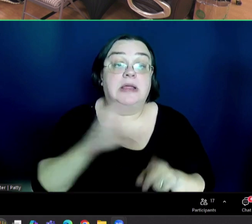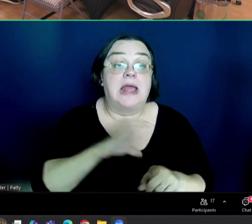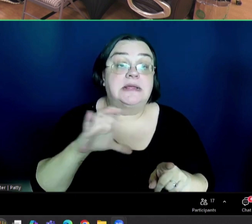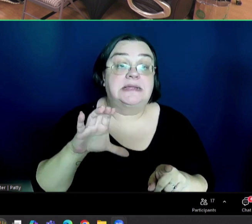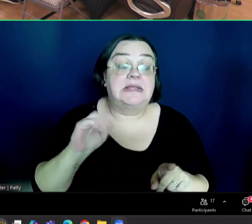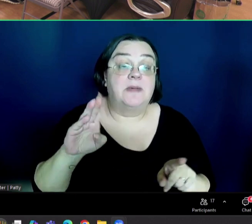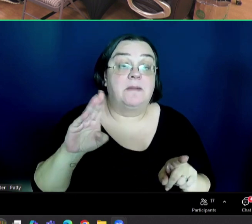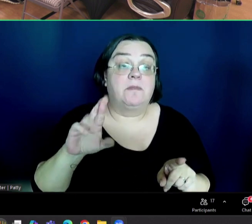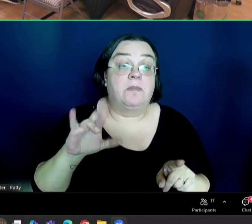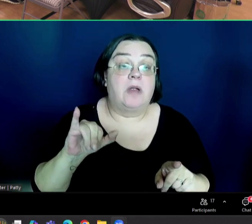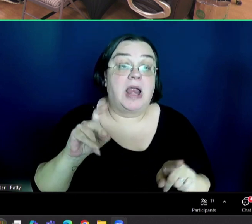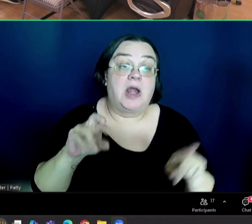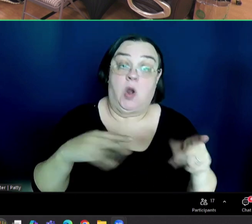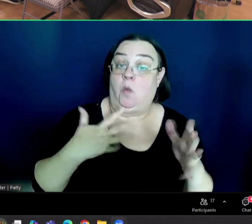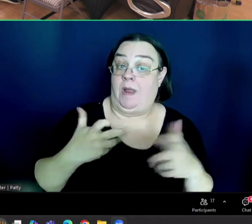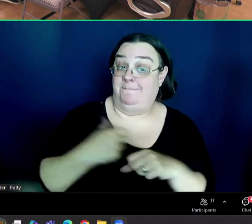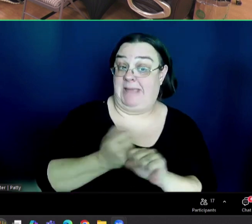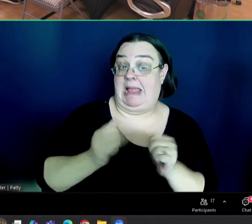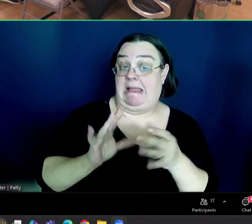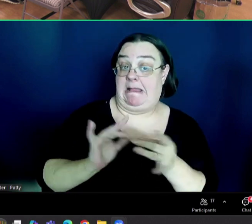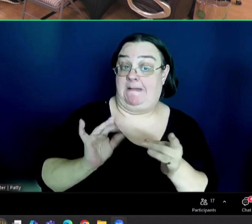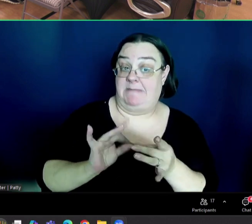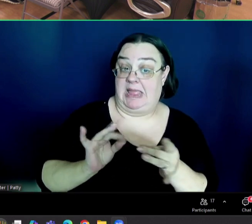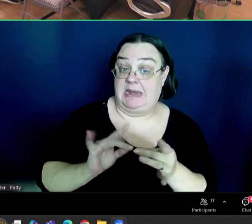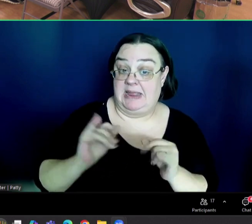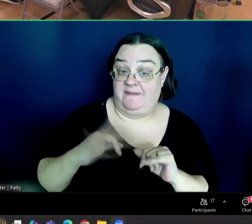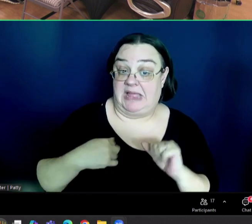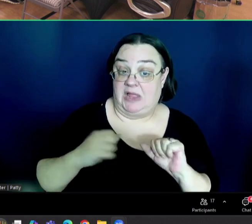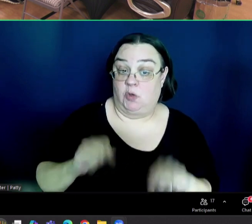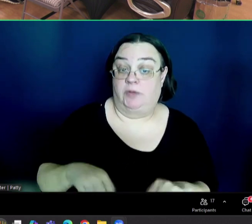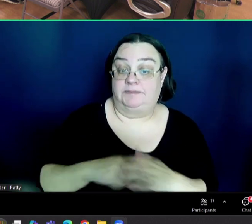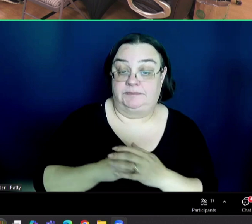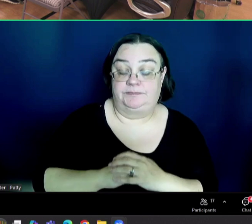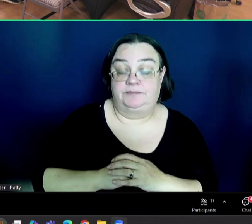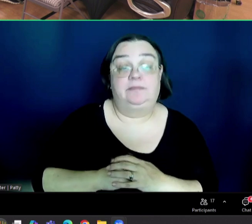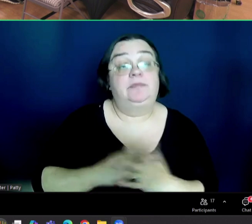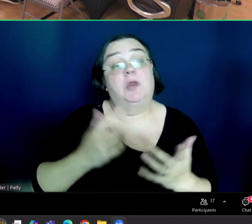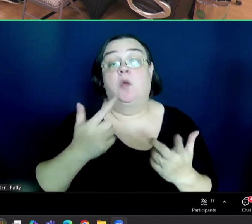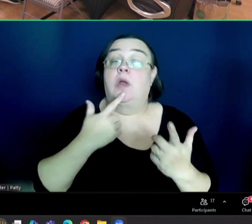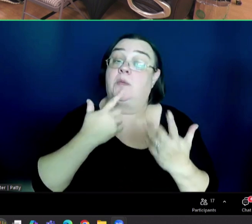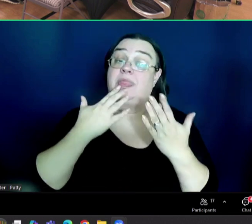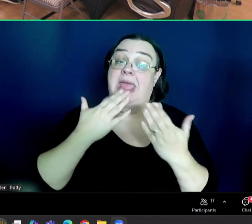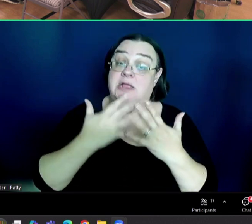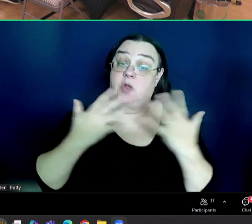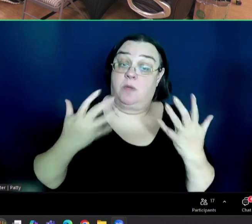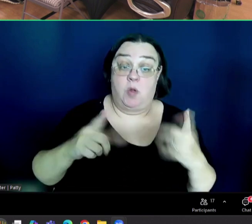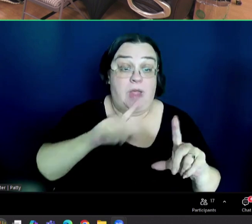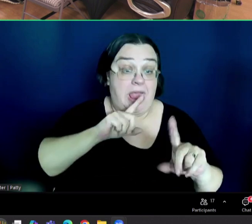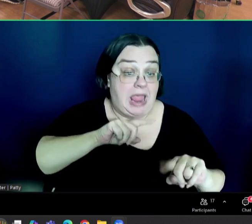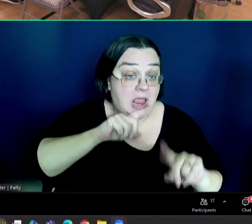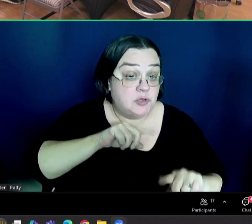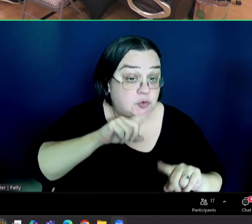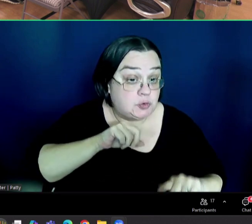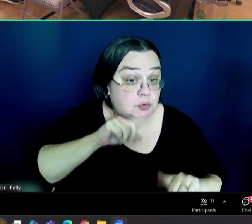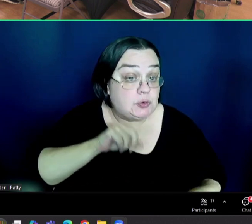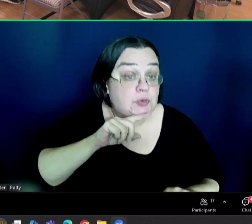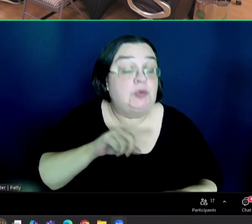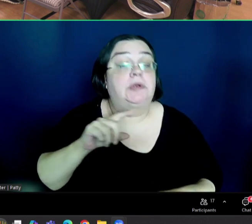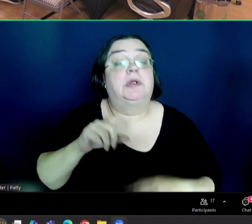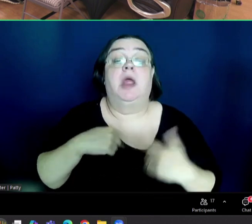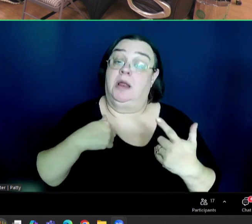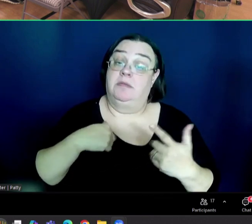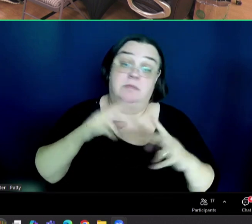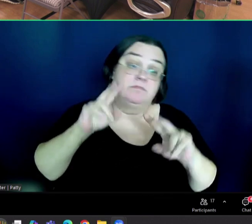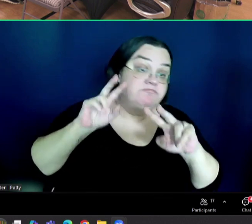I was going to make comments instead of questions. Thank you so much for answering those questions. I look forward to